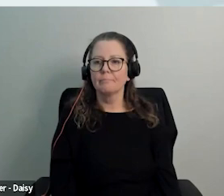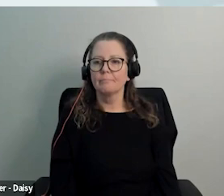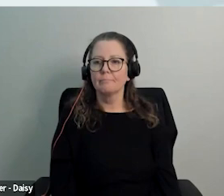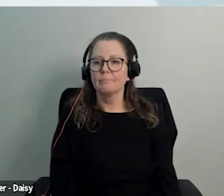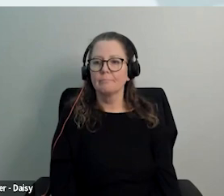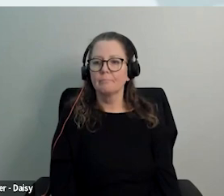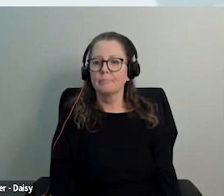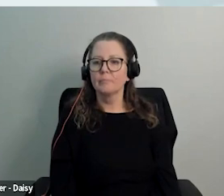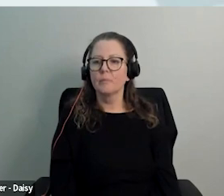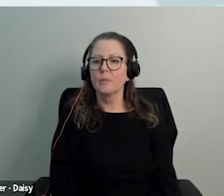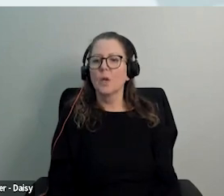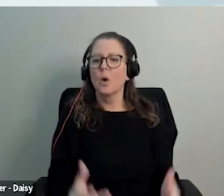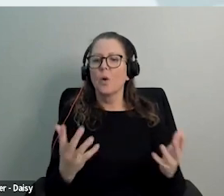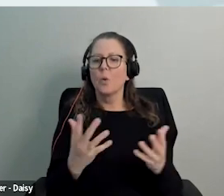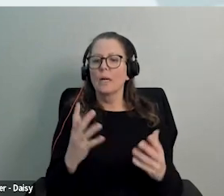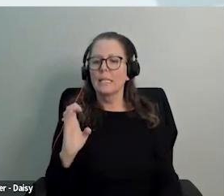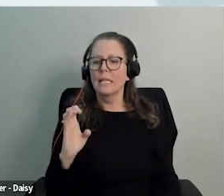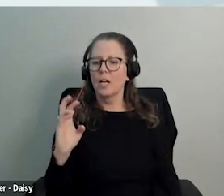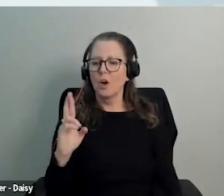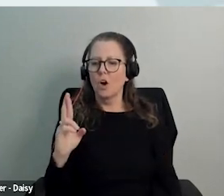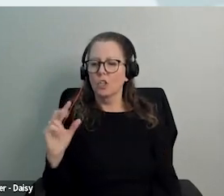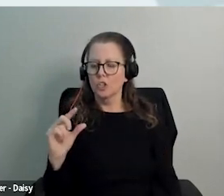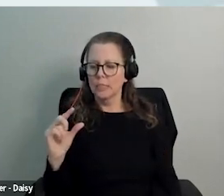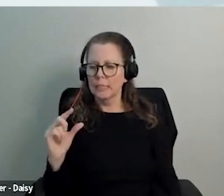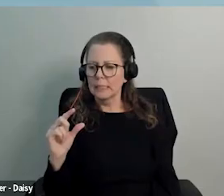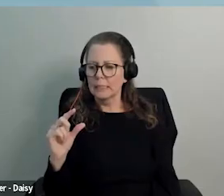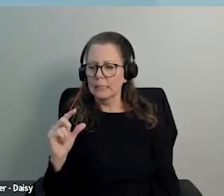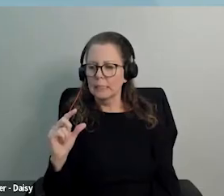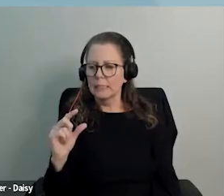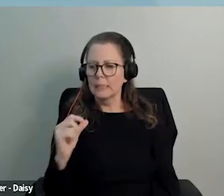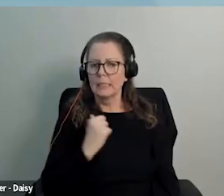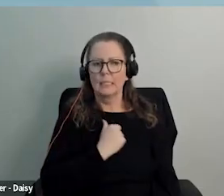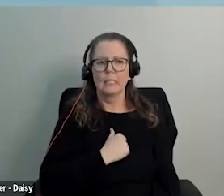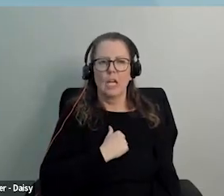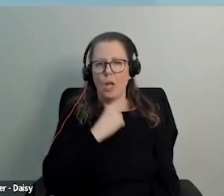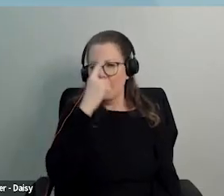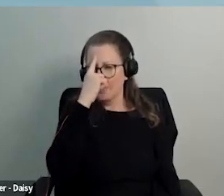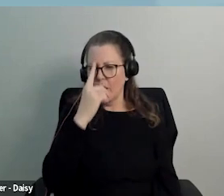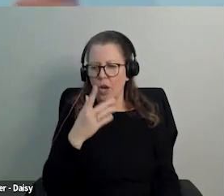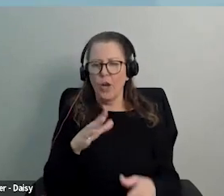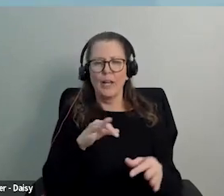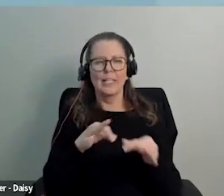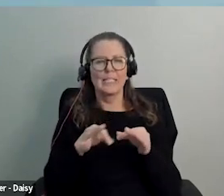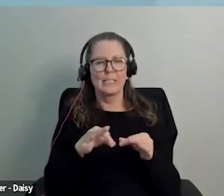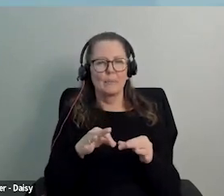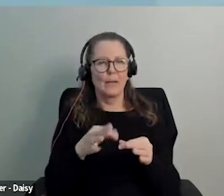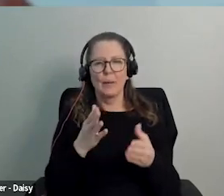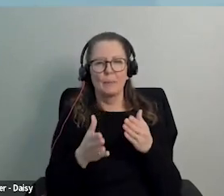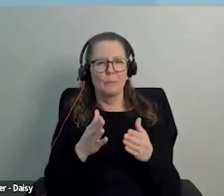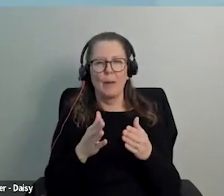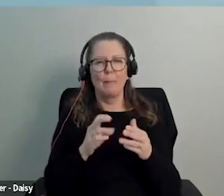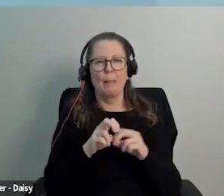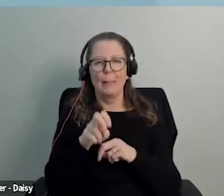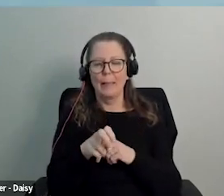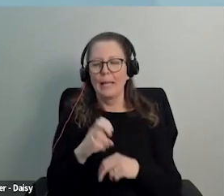We have a question of what is an ERG? My apologies. I thought I had explained that. I probably skipped over